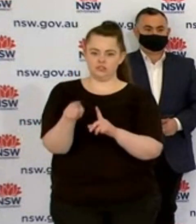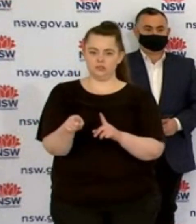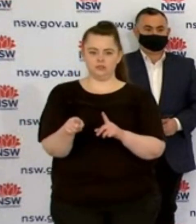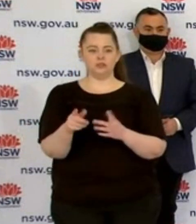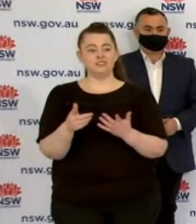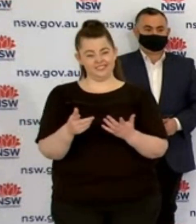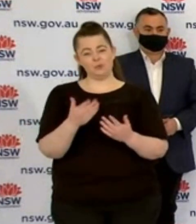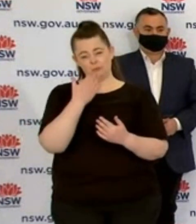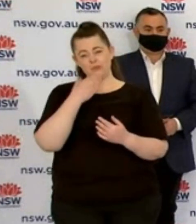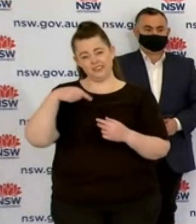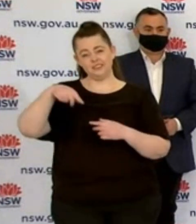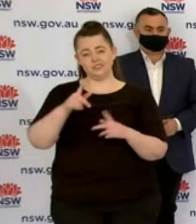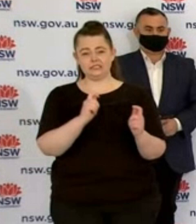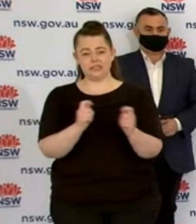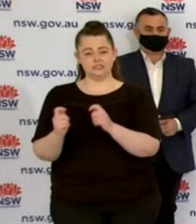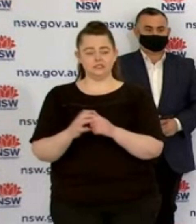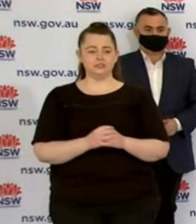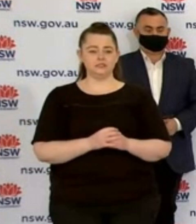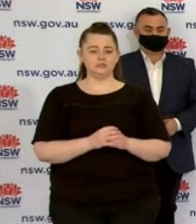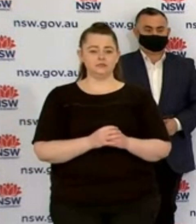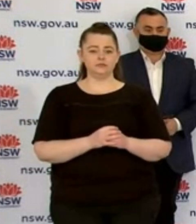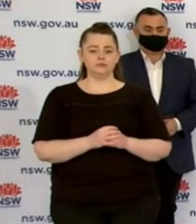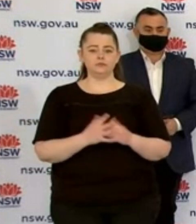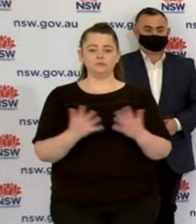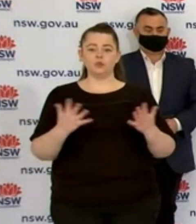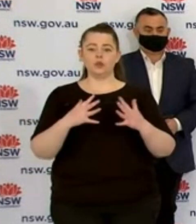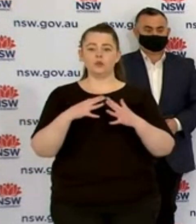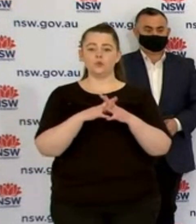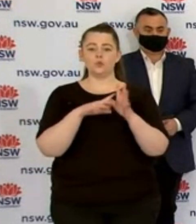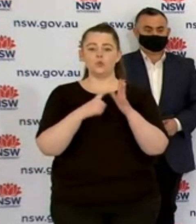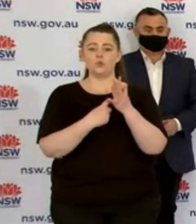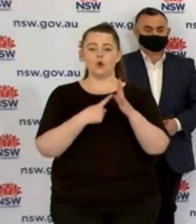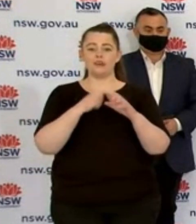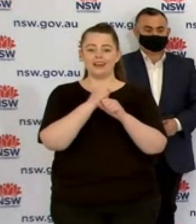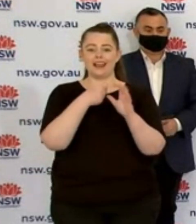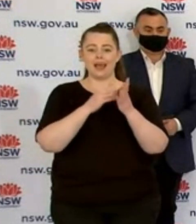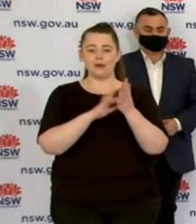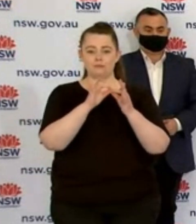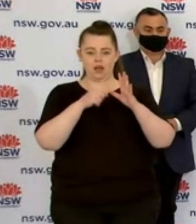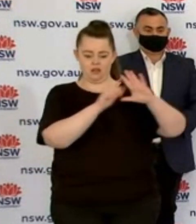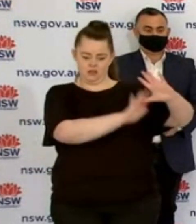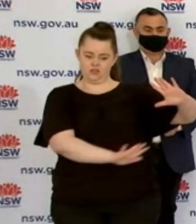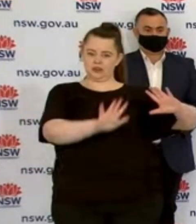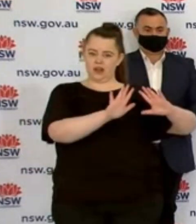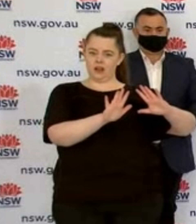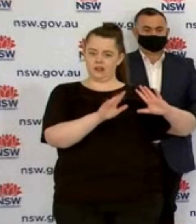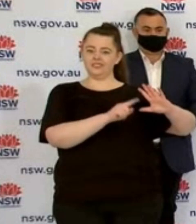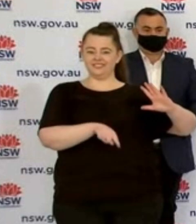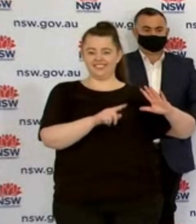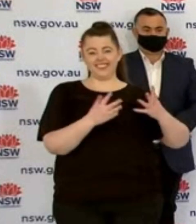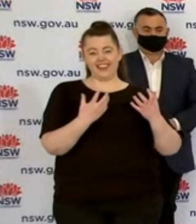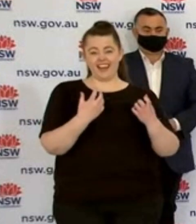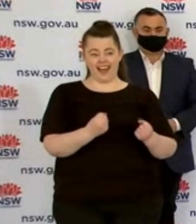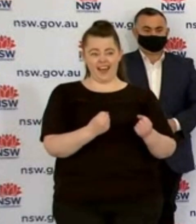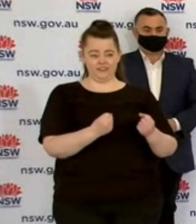Wallacia sewage treatment plant, which serves Warragamba, Mulgoa, Silverdale and Wallacia, test positive. And